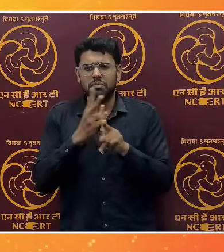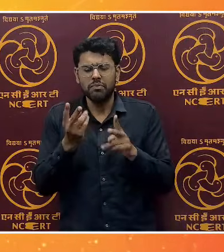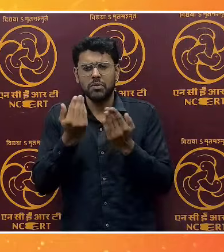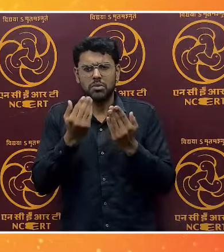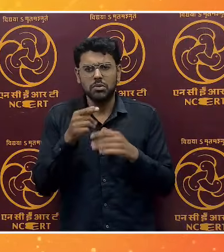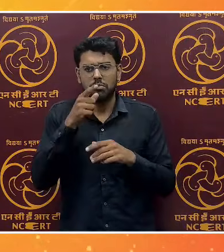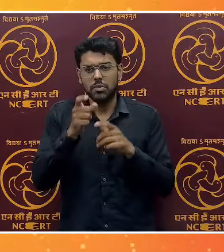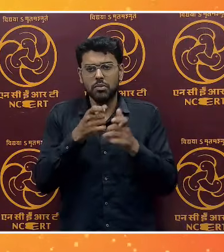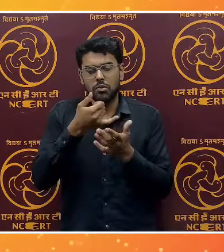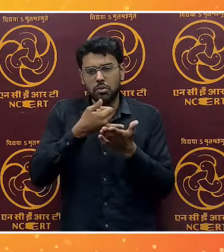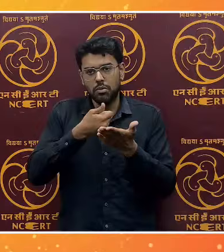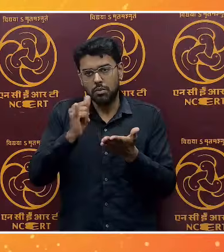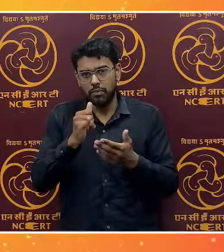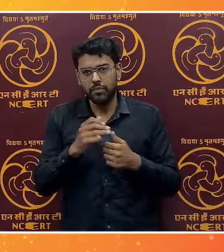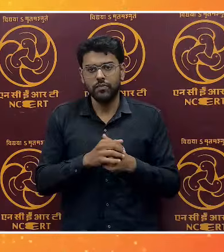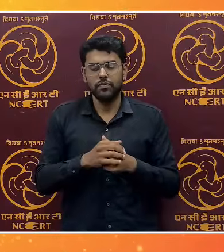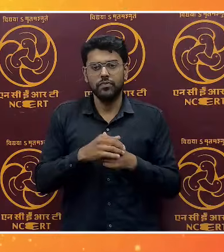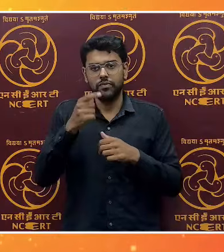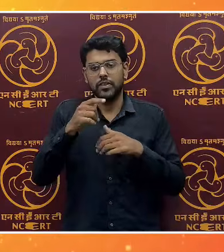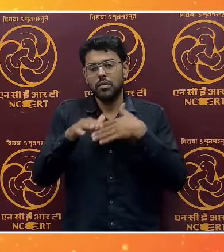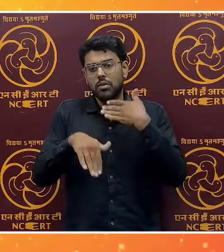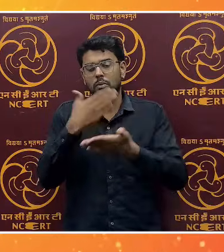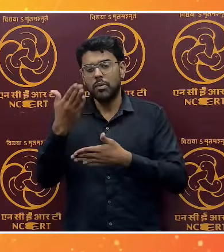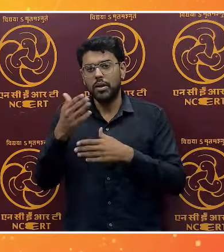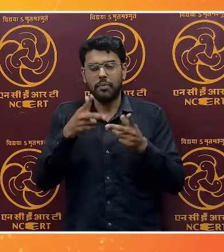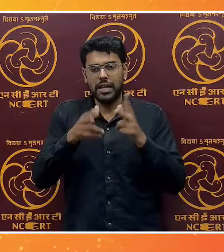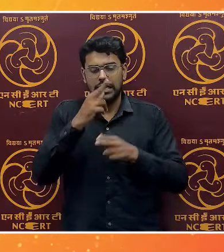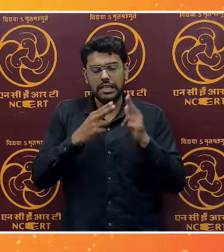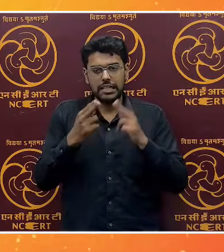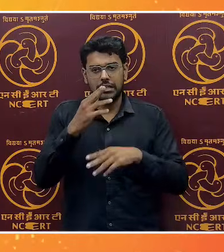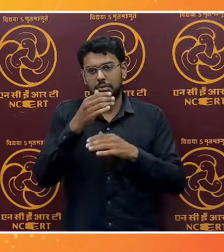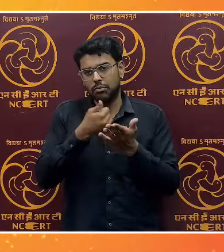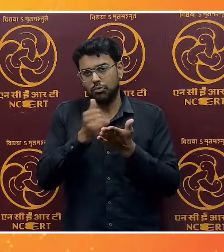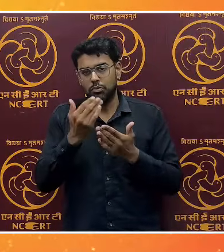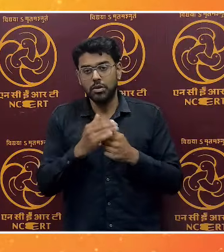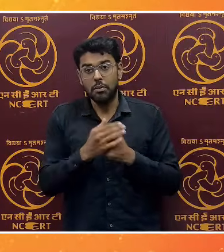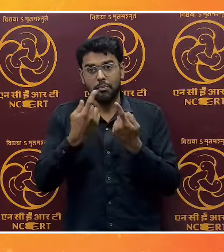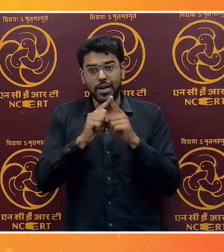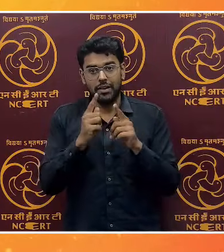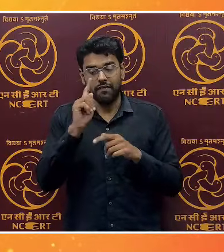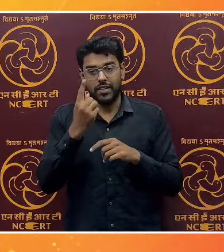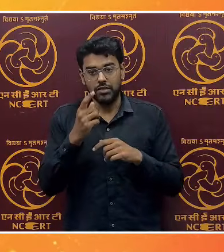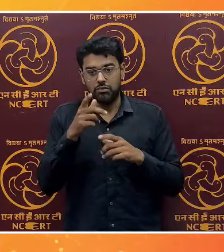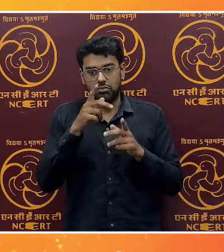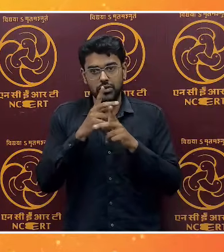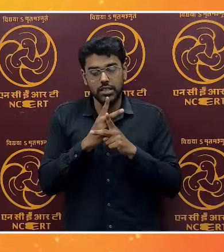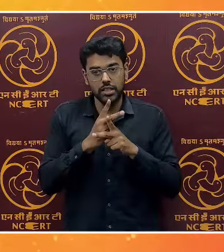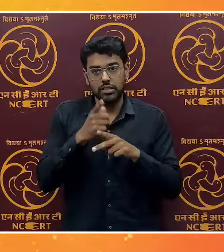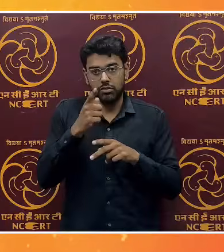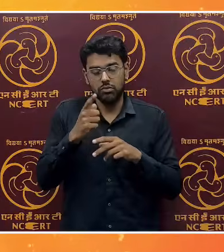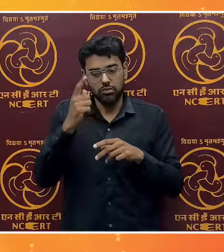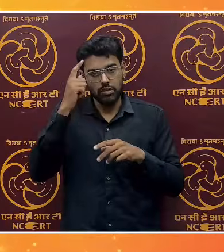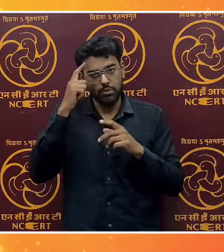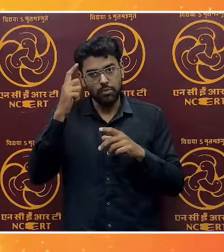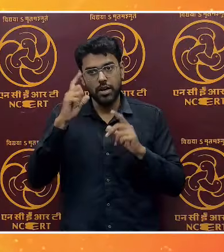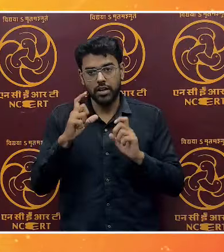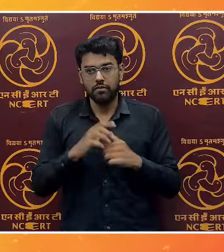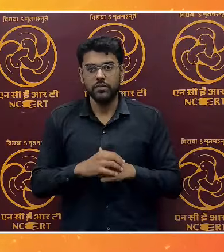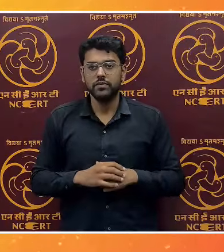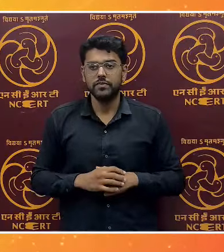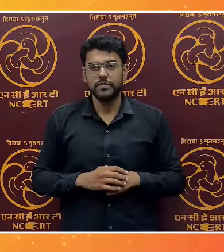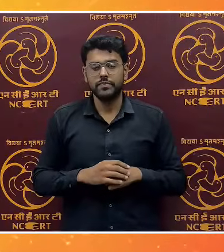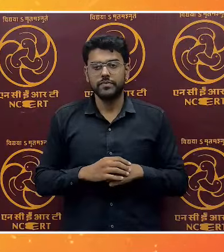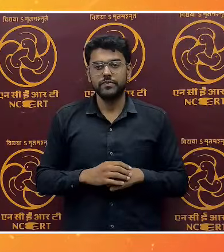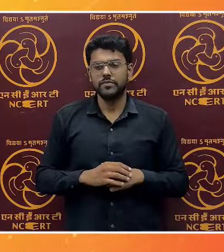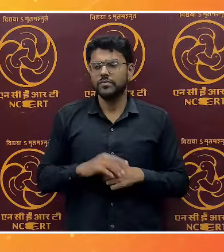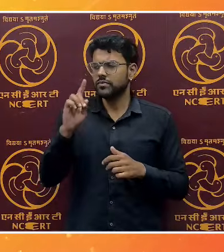that you can remove it in the post production during the editing. So firstly, but just take care. You have to be very cautious about it. So